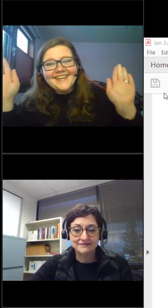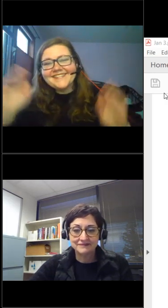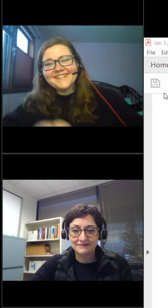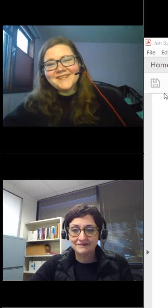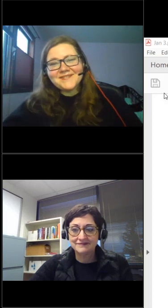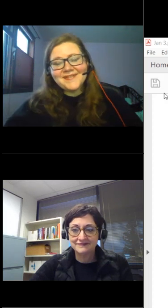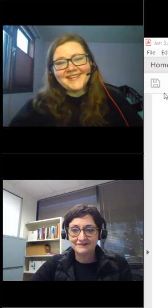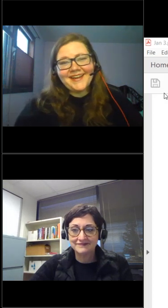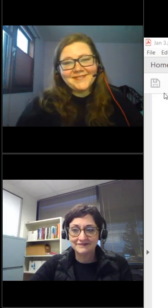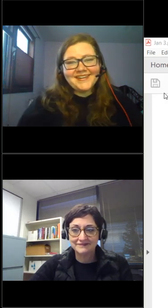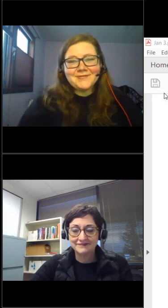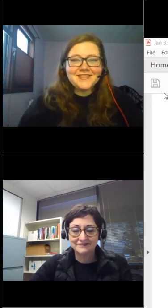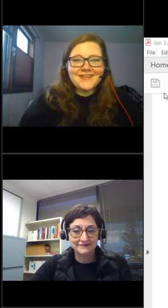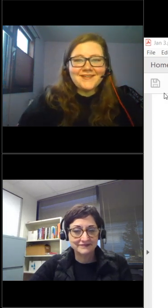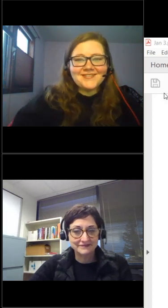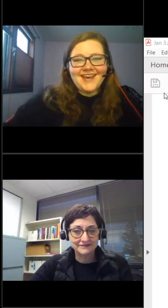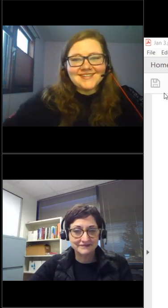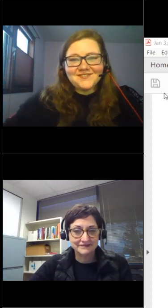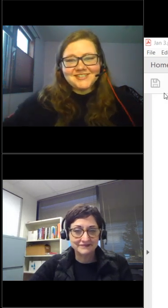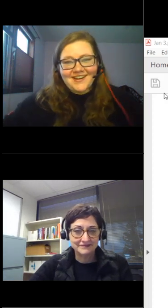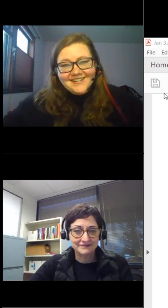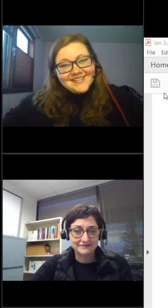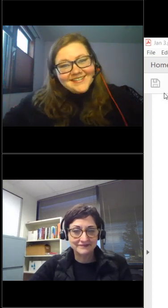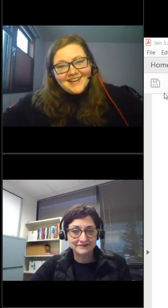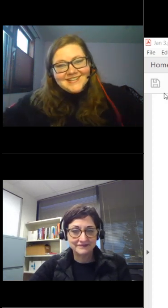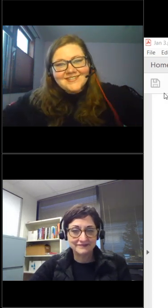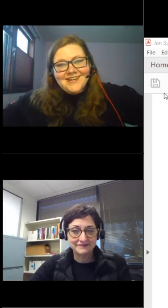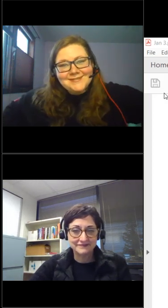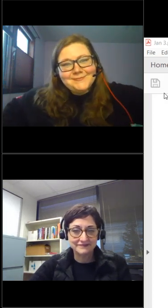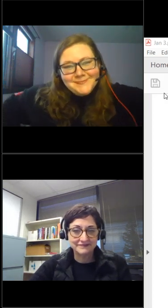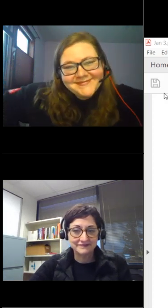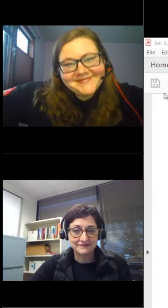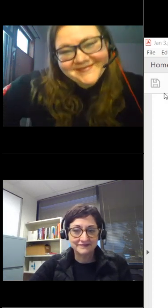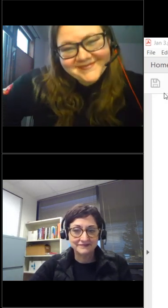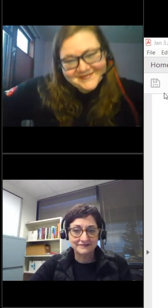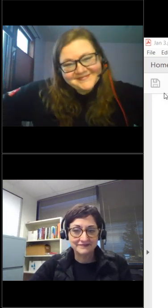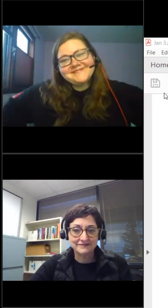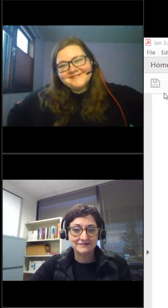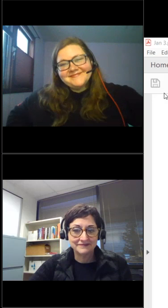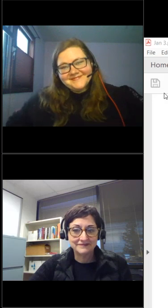Yay! We're glad we're in it with you, that's for sure. You guys are awesome.